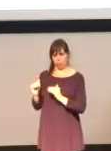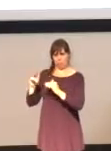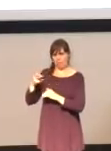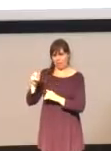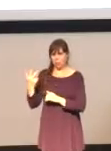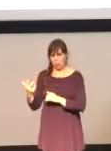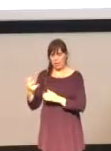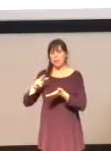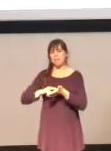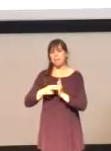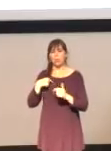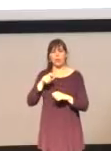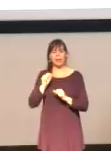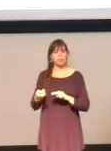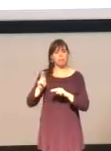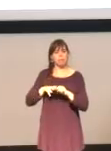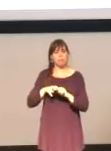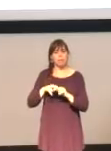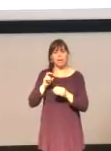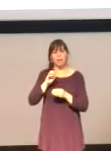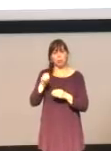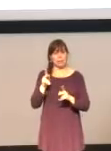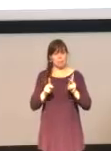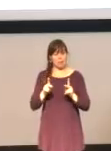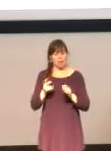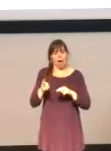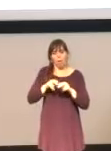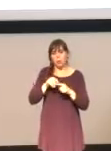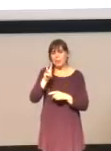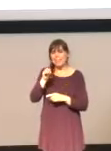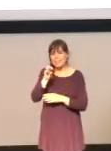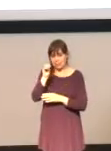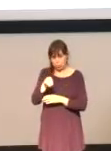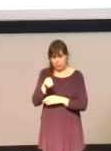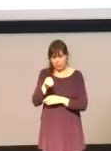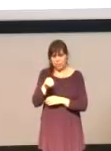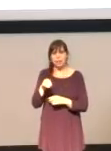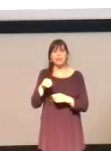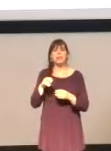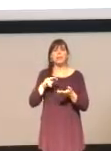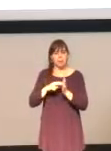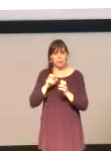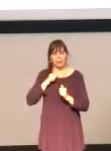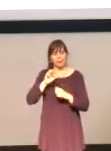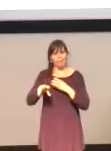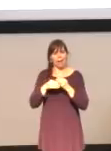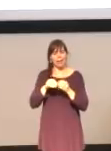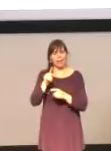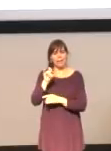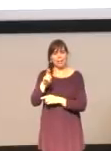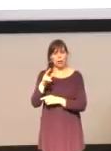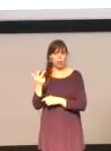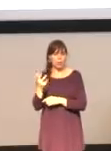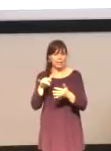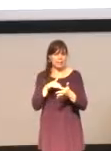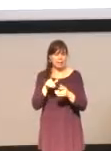able to increase the occupancy of our laboratories to 60%. We'll then actually be able to add tier 3 studies, and these would be